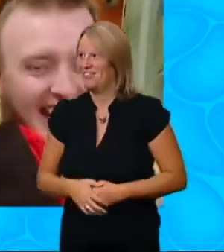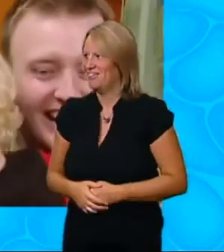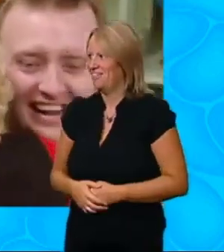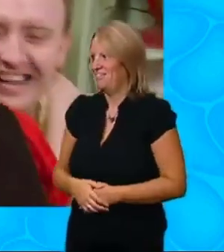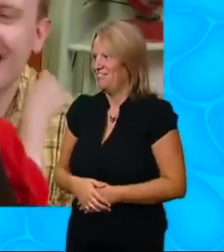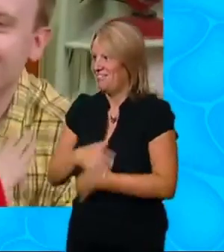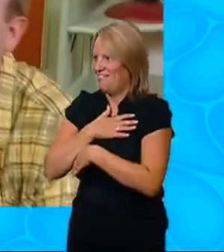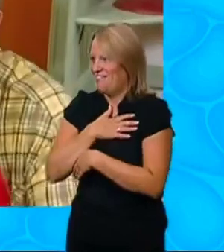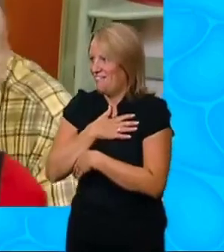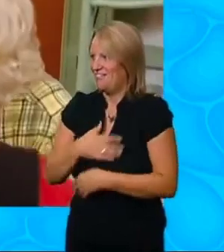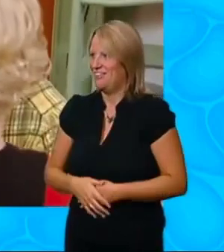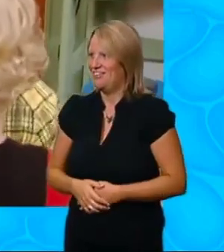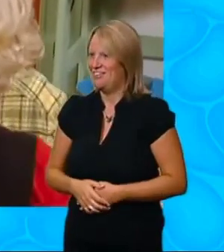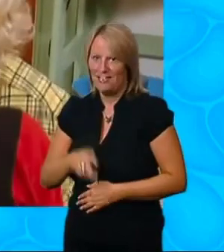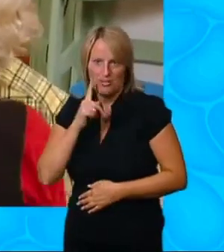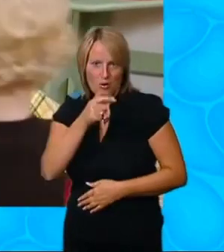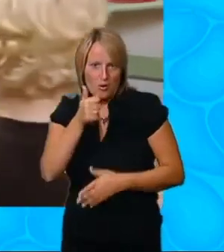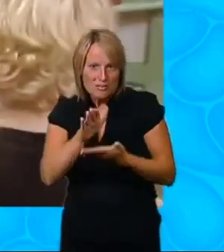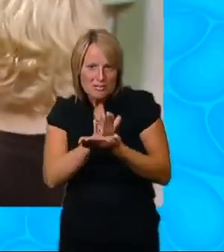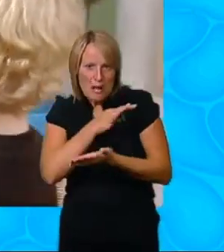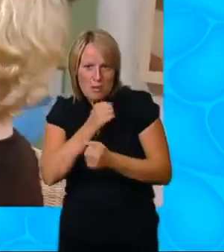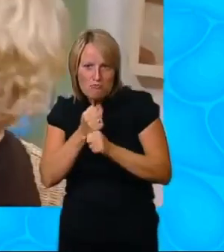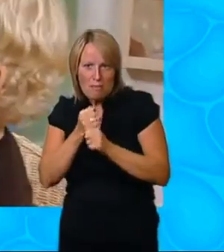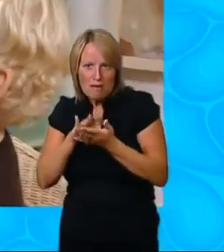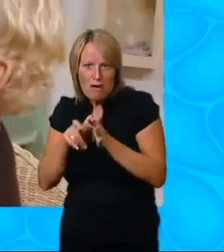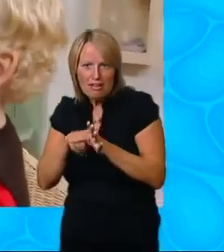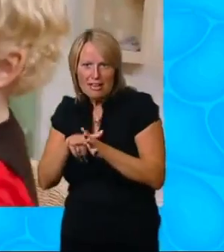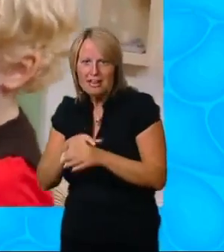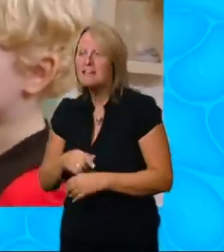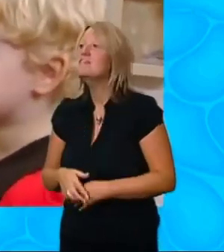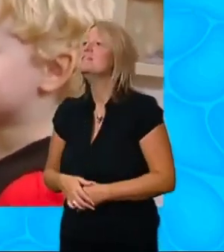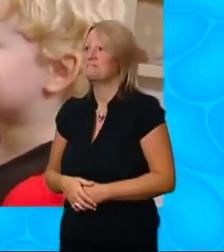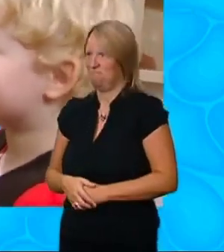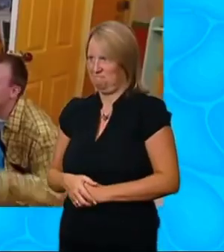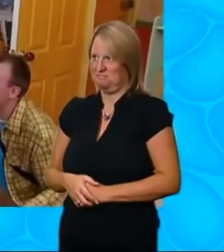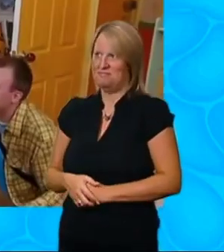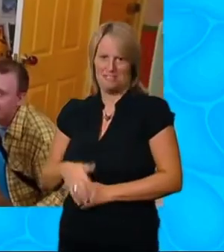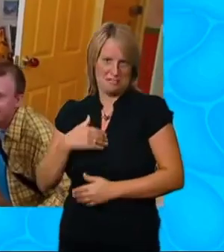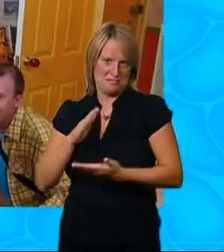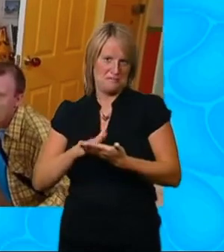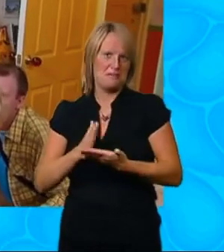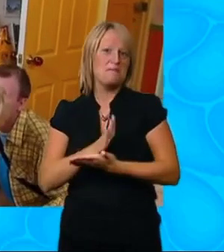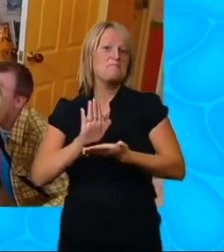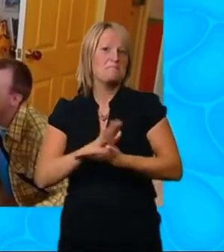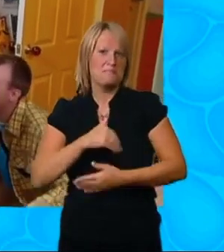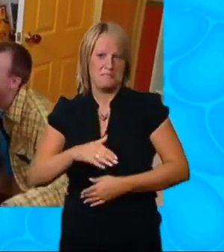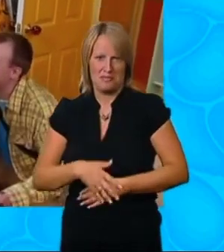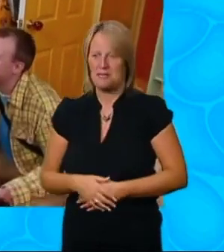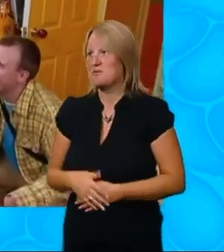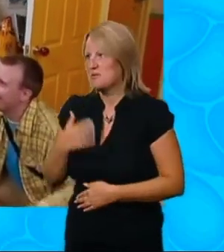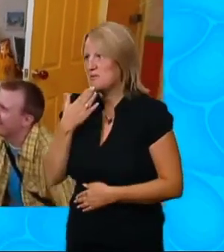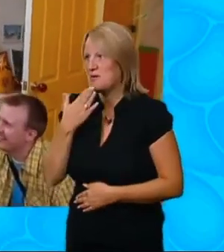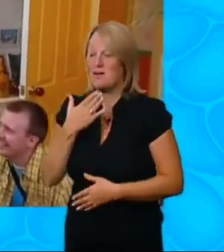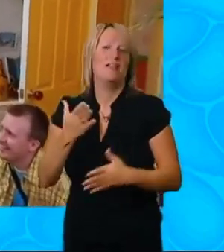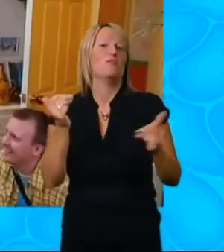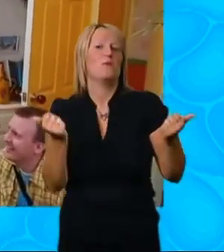Yeah. Sounds like you've had a good time with Granny Murray. Yeah. Oh, we certainly did. Say thank you to Granny Murray. Thank you. Oh, come on.